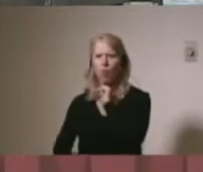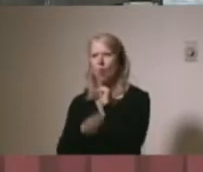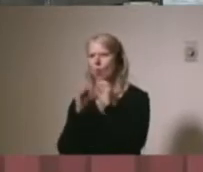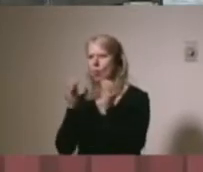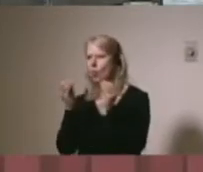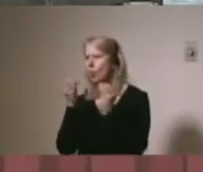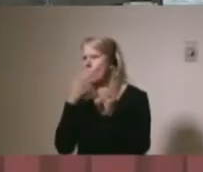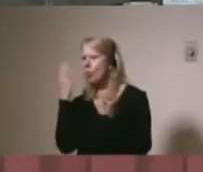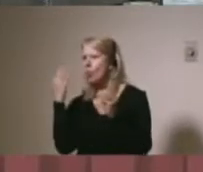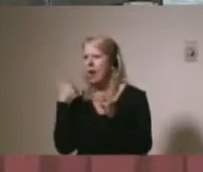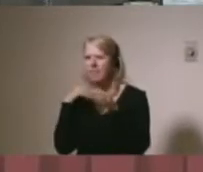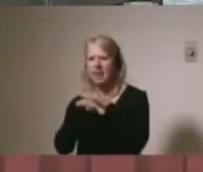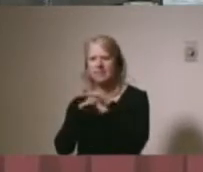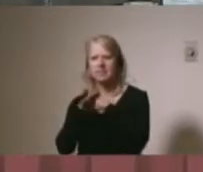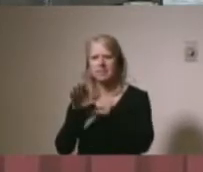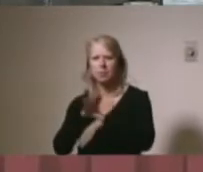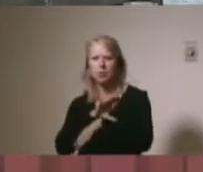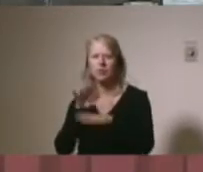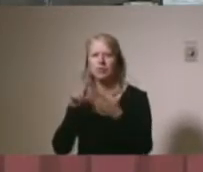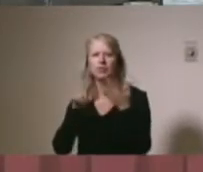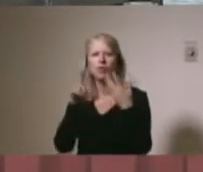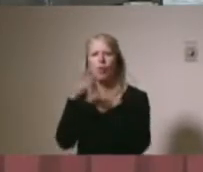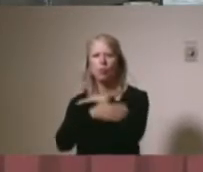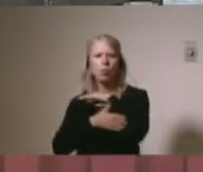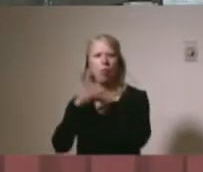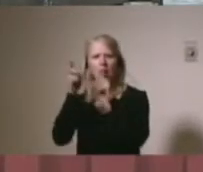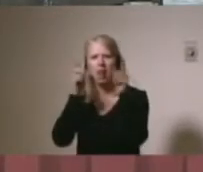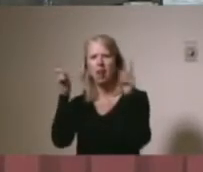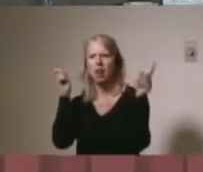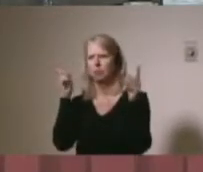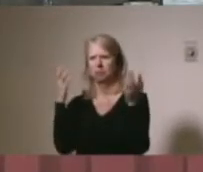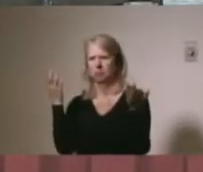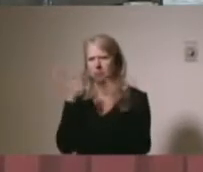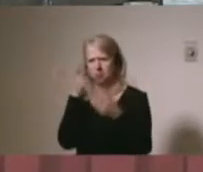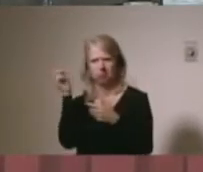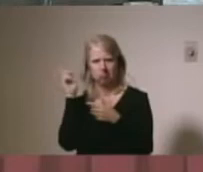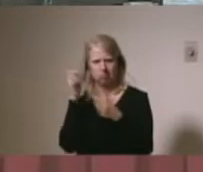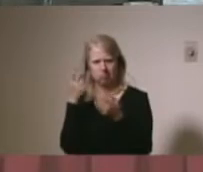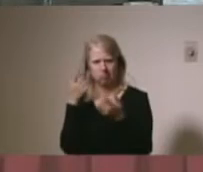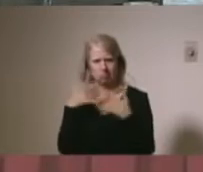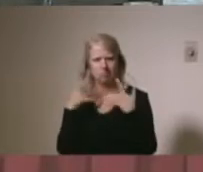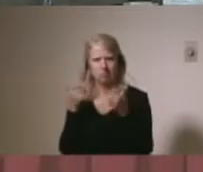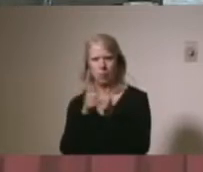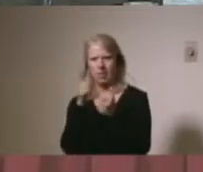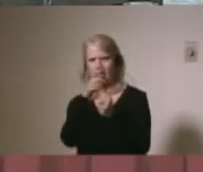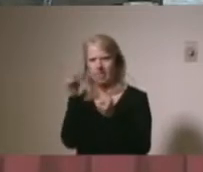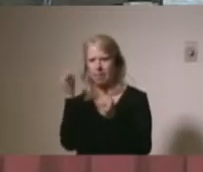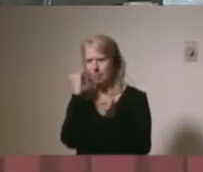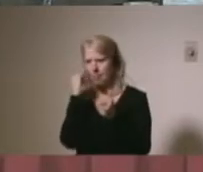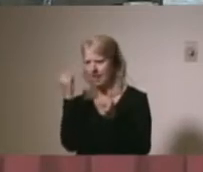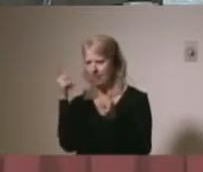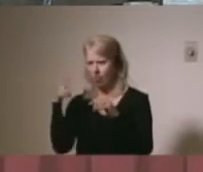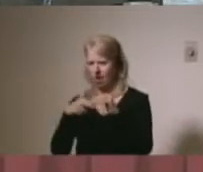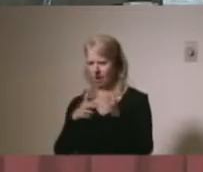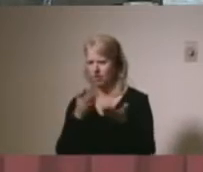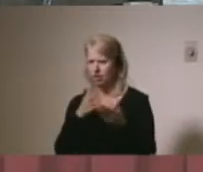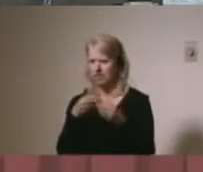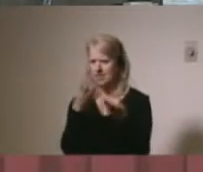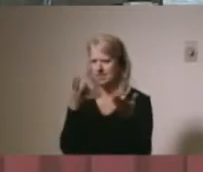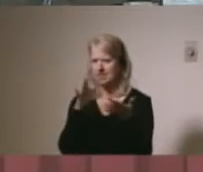and also in the rural areas? What happens then? Effectively, we're just